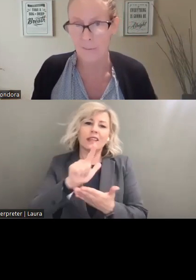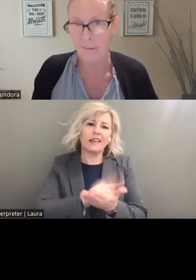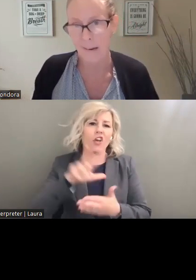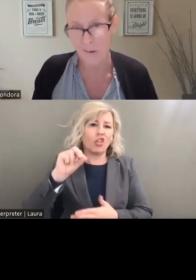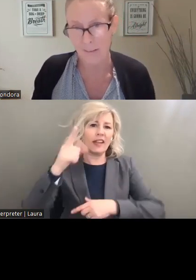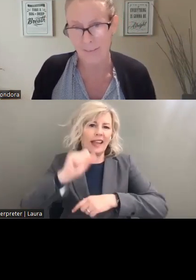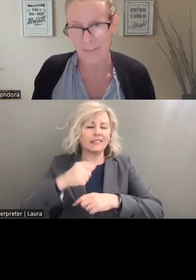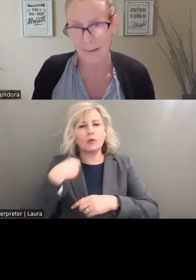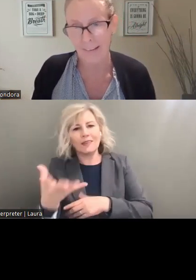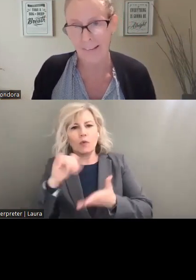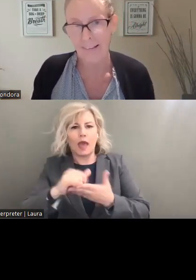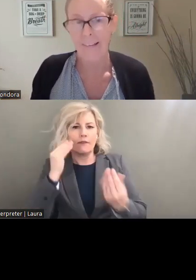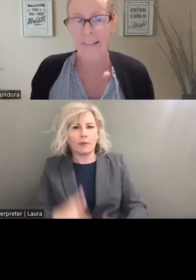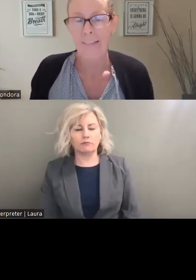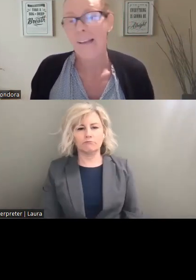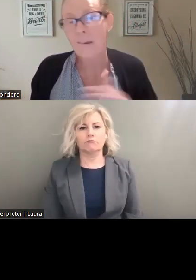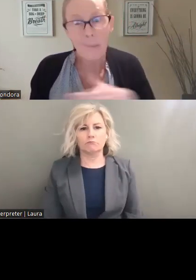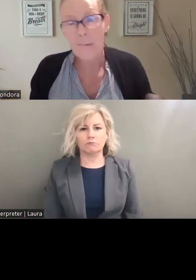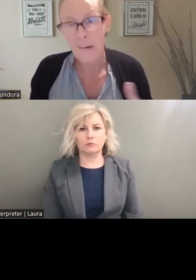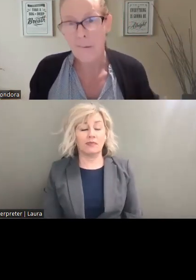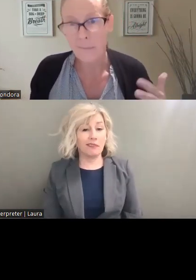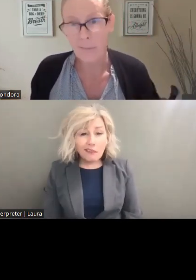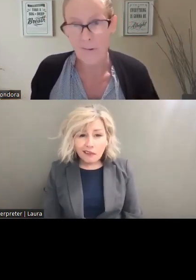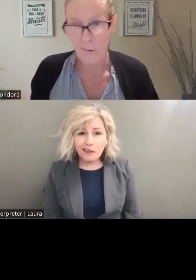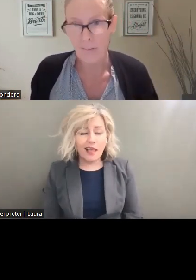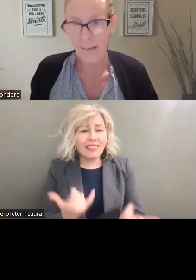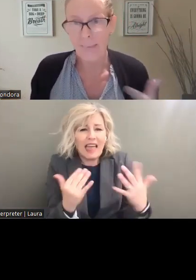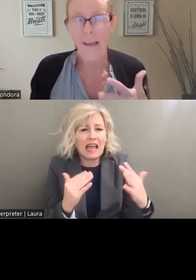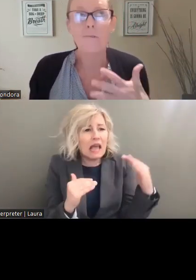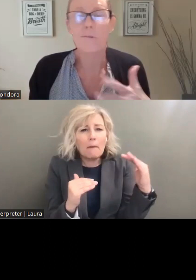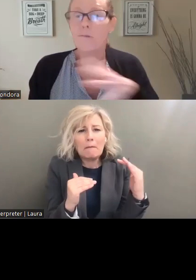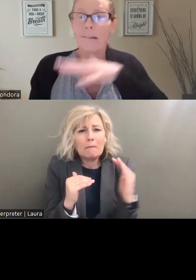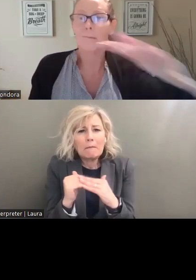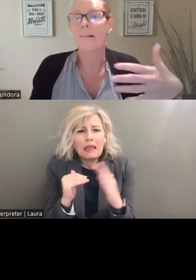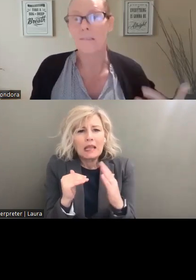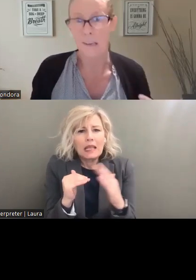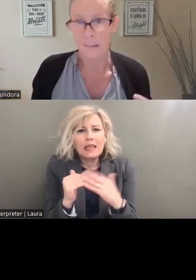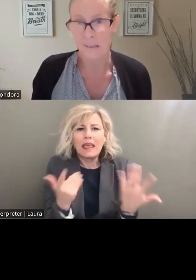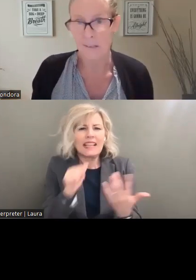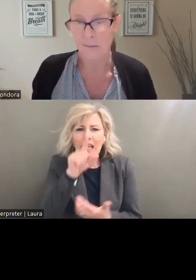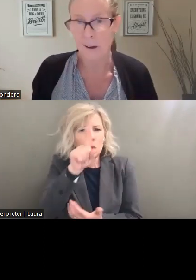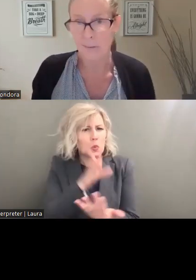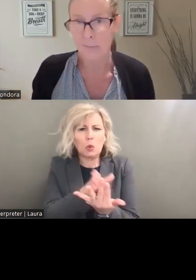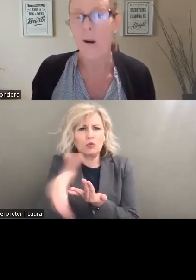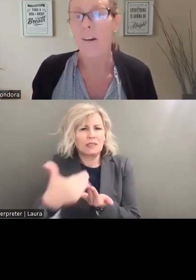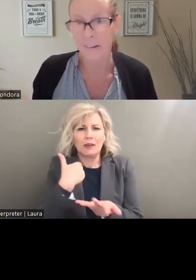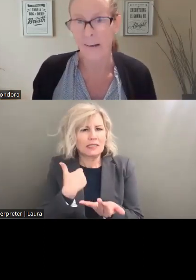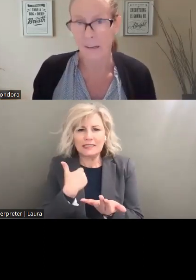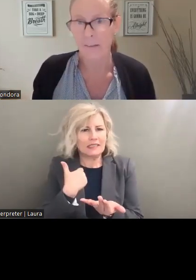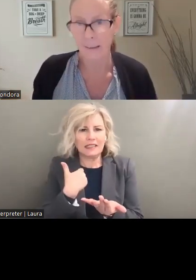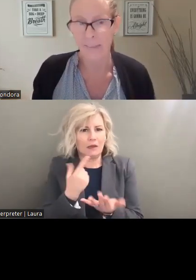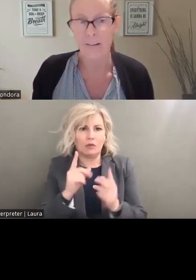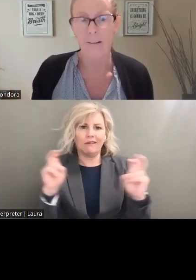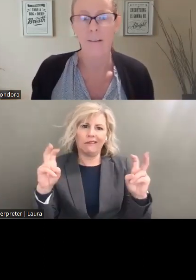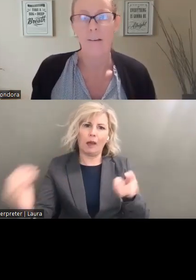get you that information. Okay. That's a bare minimum threshold. That's not true transparency in the sense of